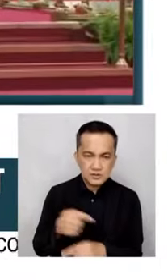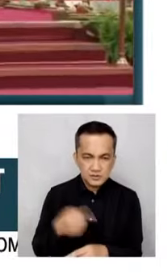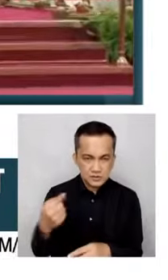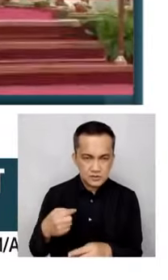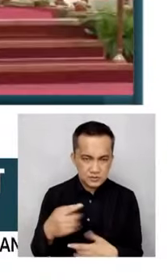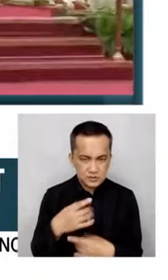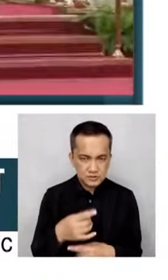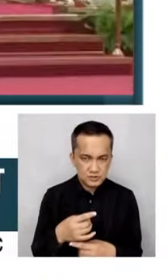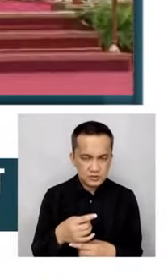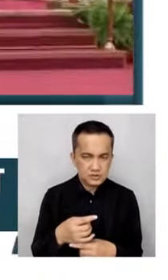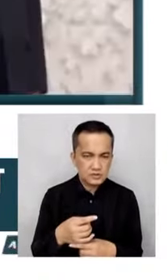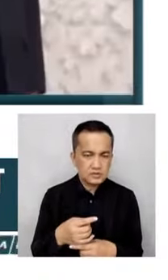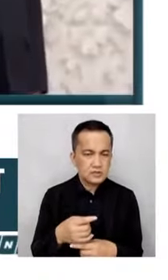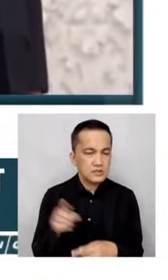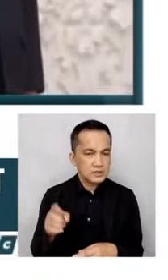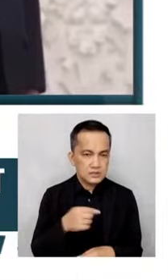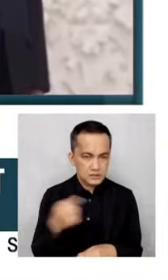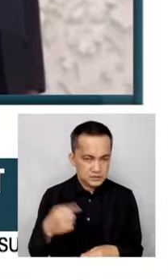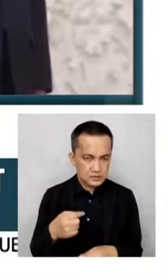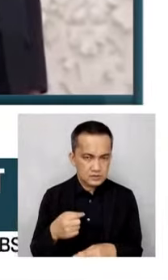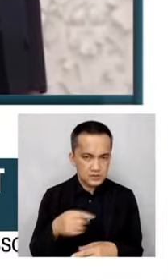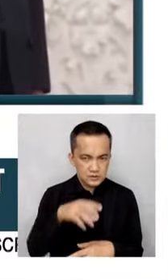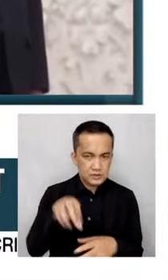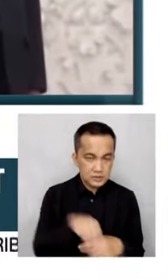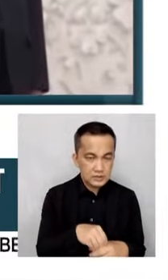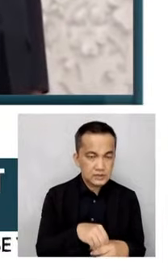in the exploration, it is within the context of